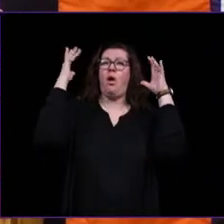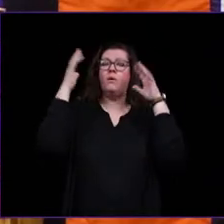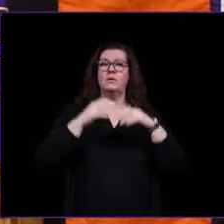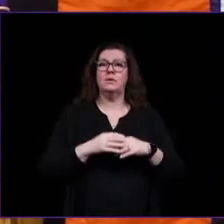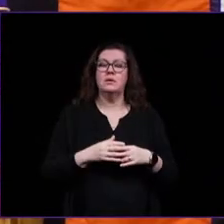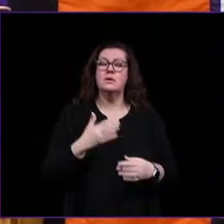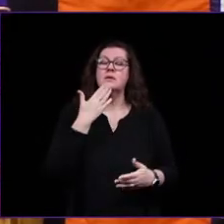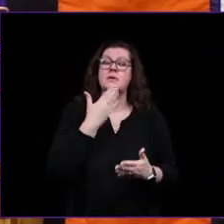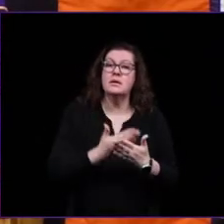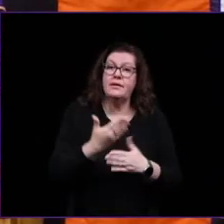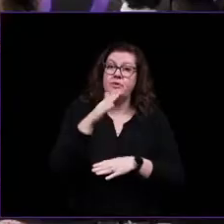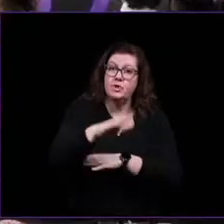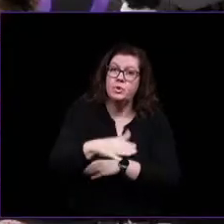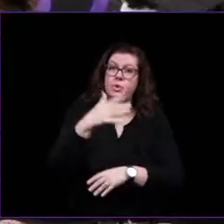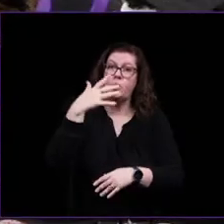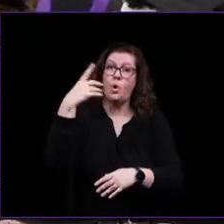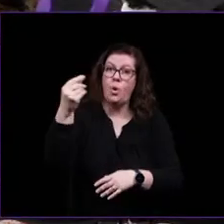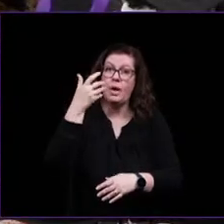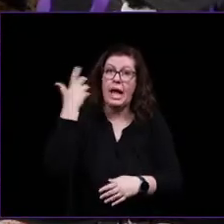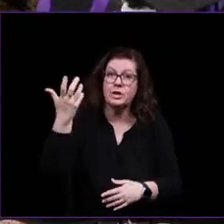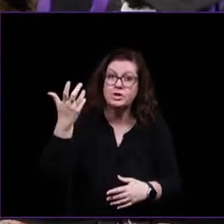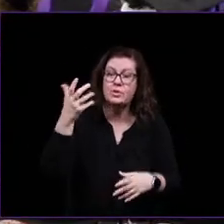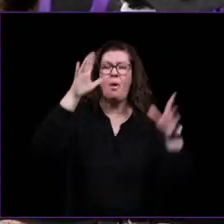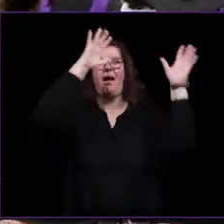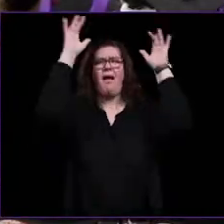Good afternoon, go Tigers.